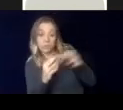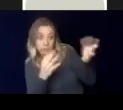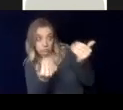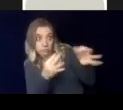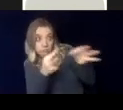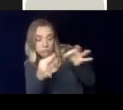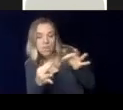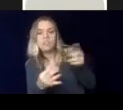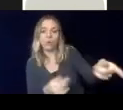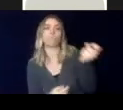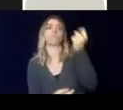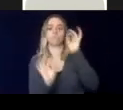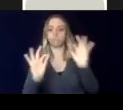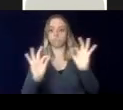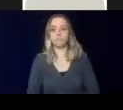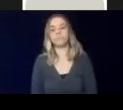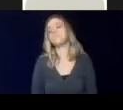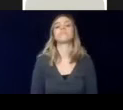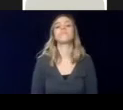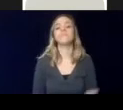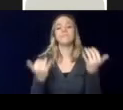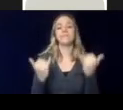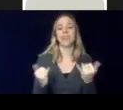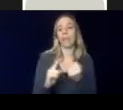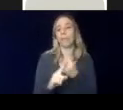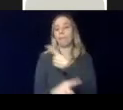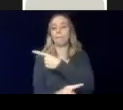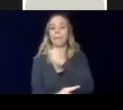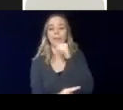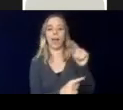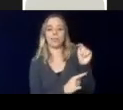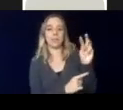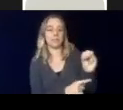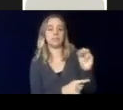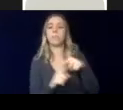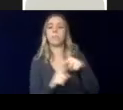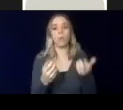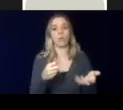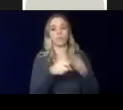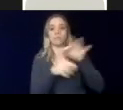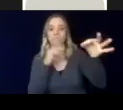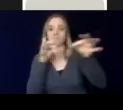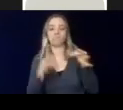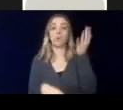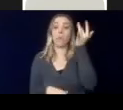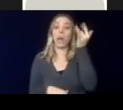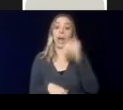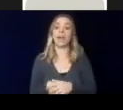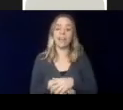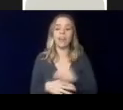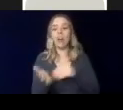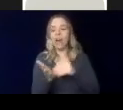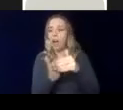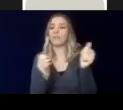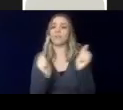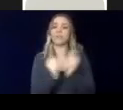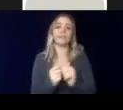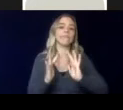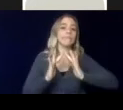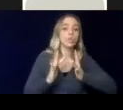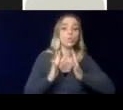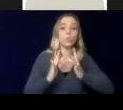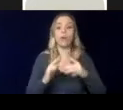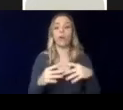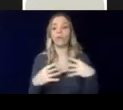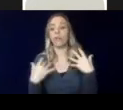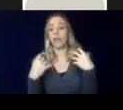While this is not telemedicine, I wanted to just briefly cover this because sometimes when we're doing virtual health or video visits from our clinic,